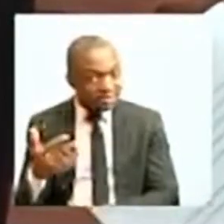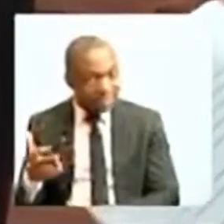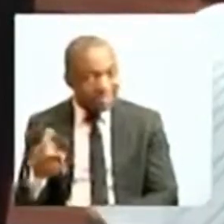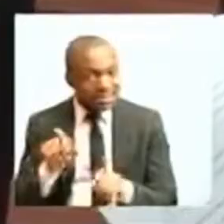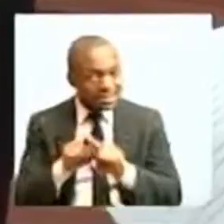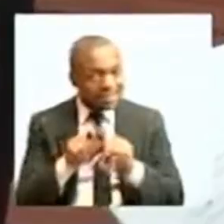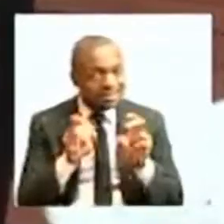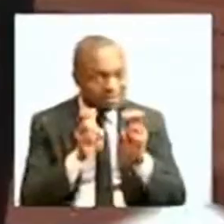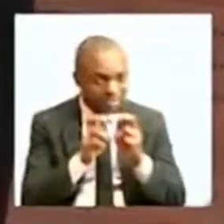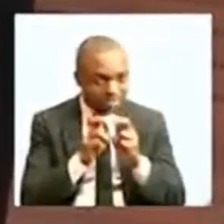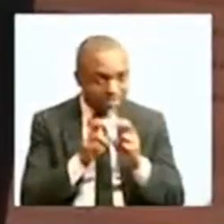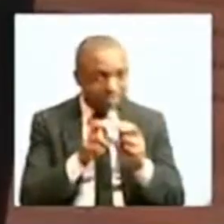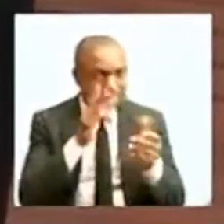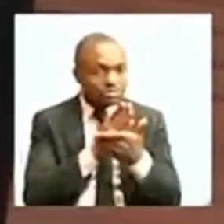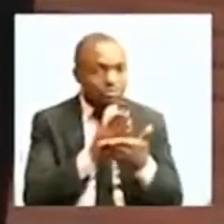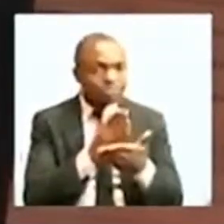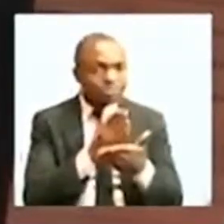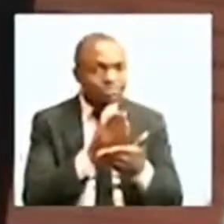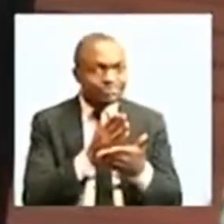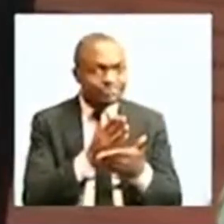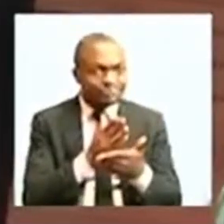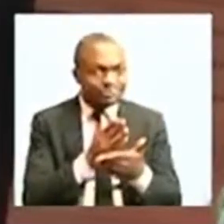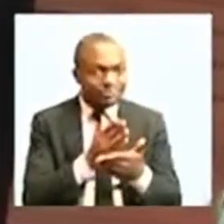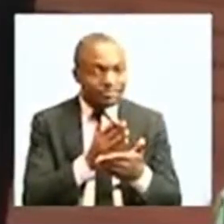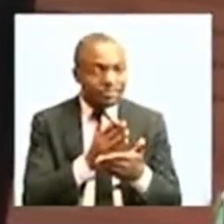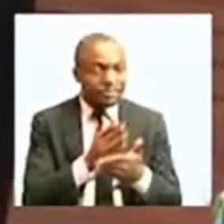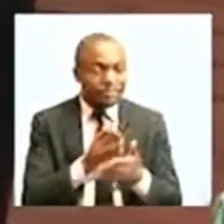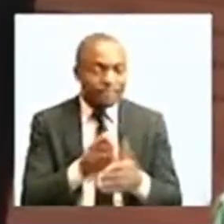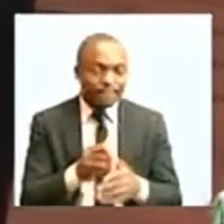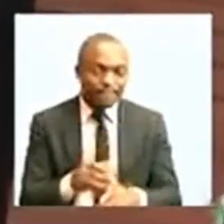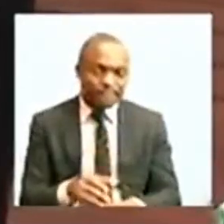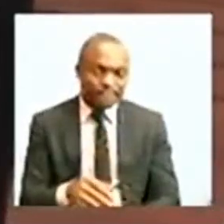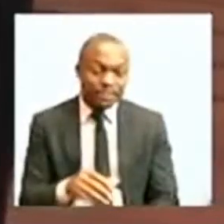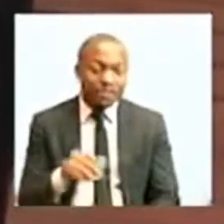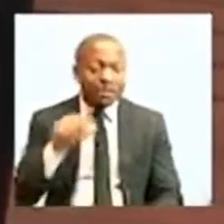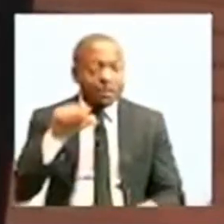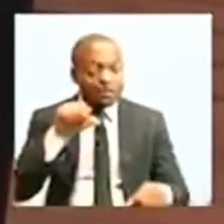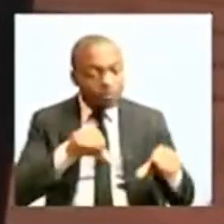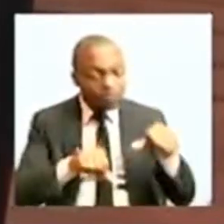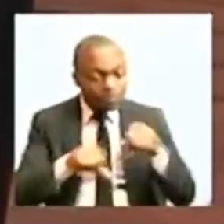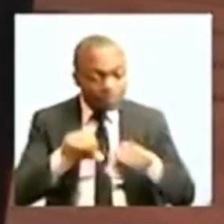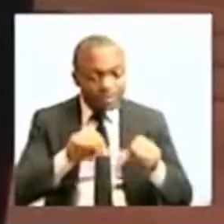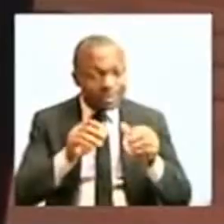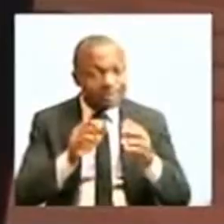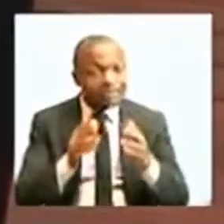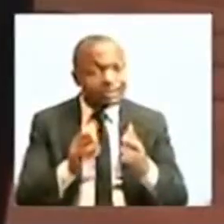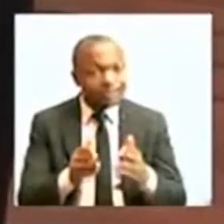are the ones that have stored? And it took actually the auditors now